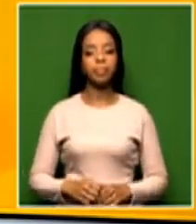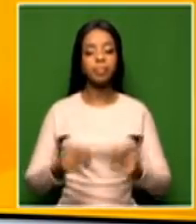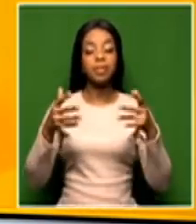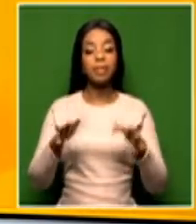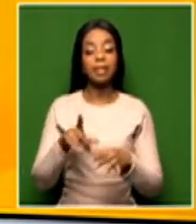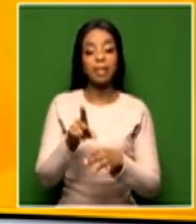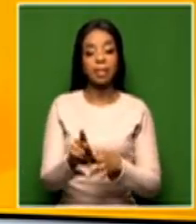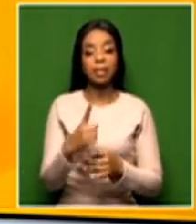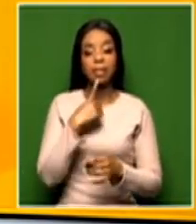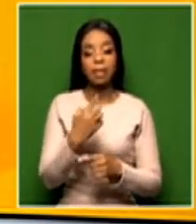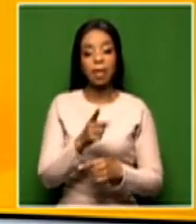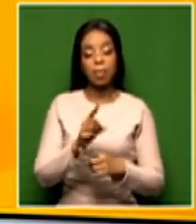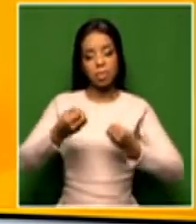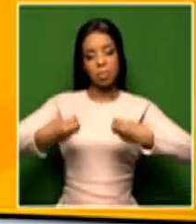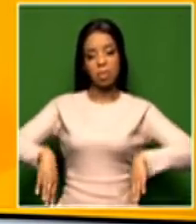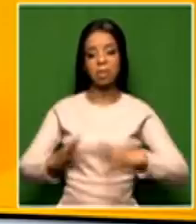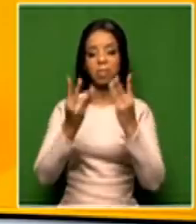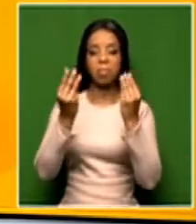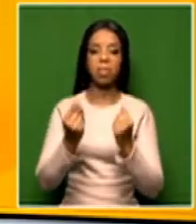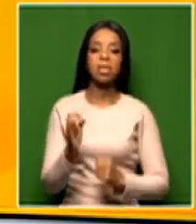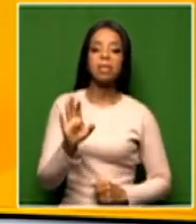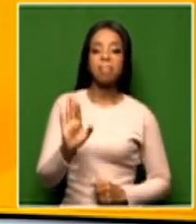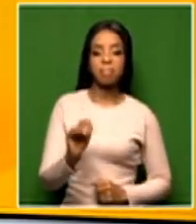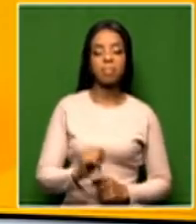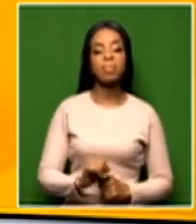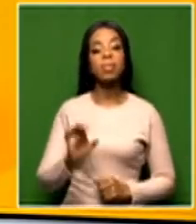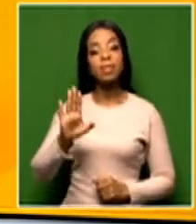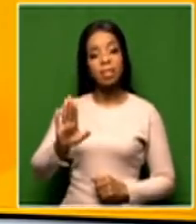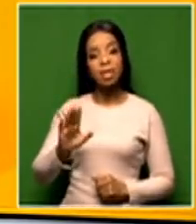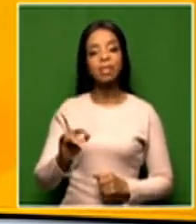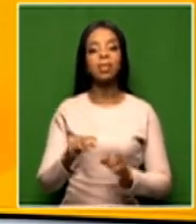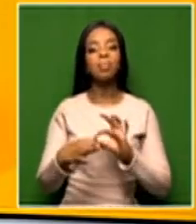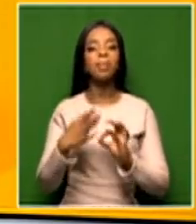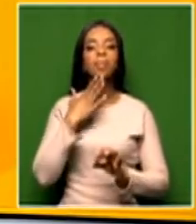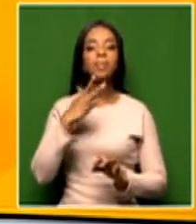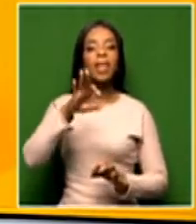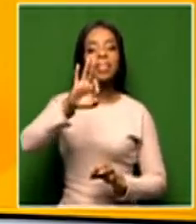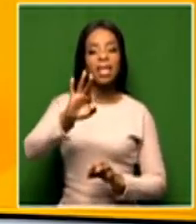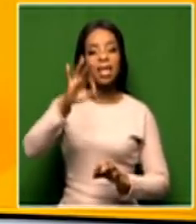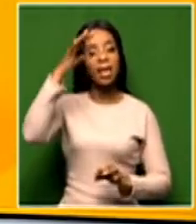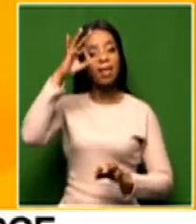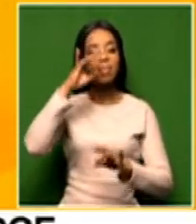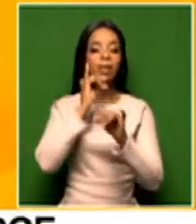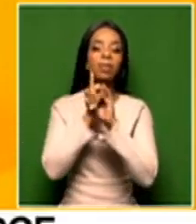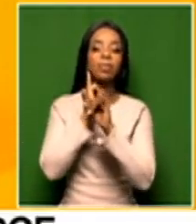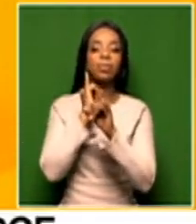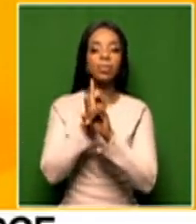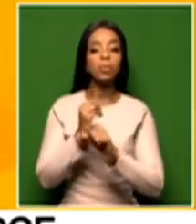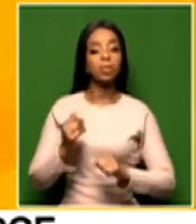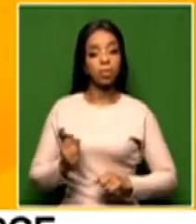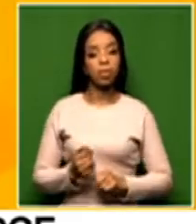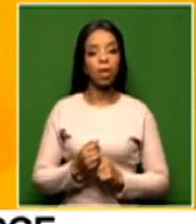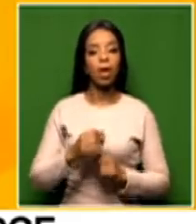as fruitless and wasteful expenditure. That is according to three government institutions: